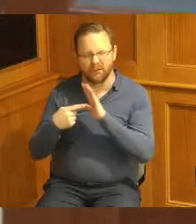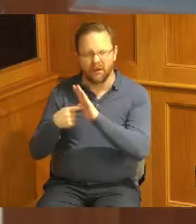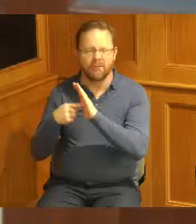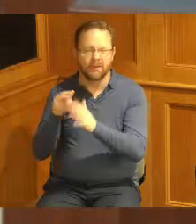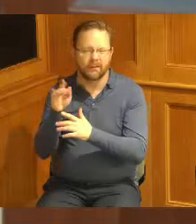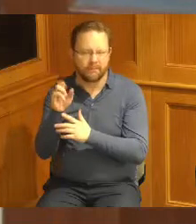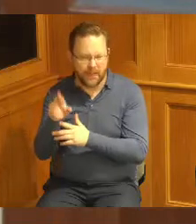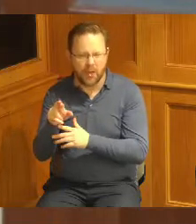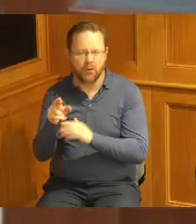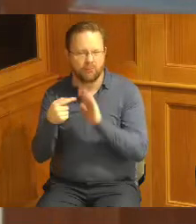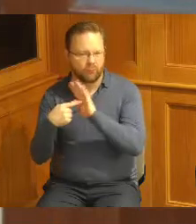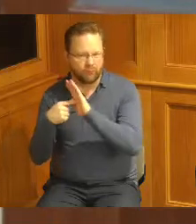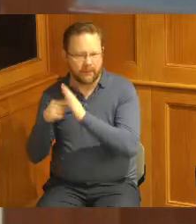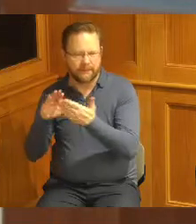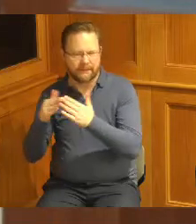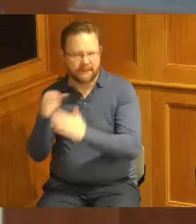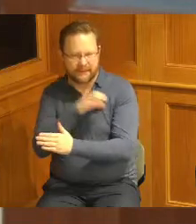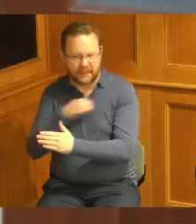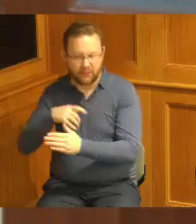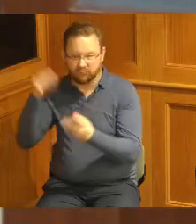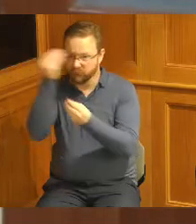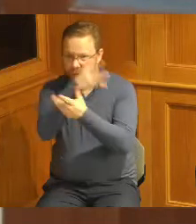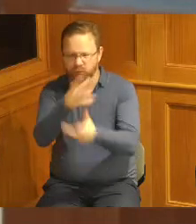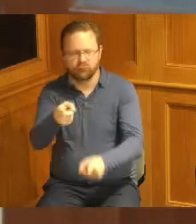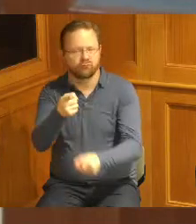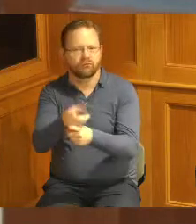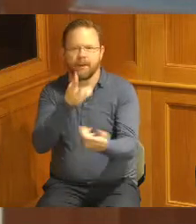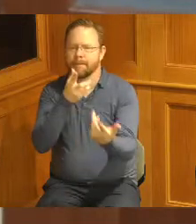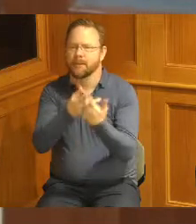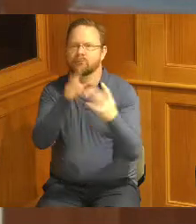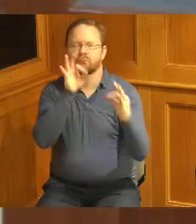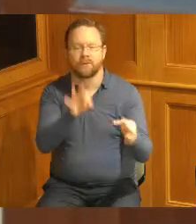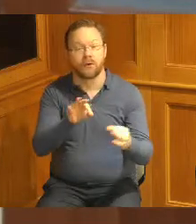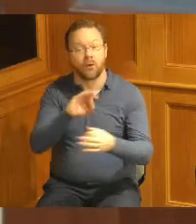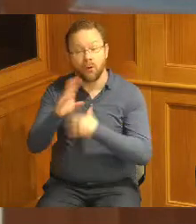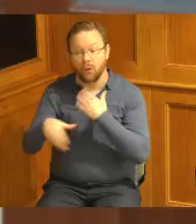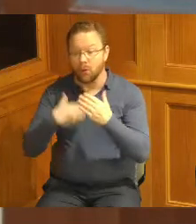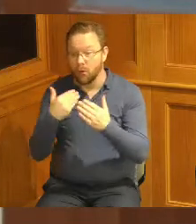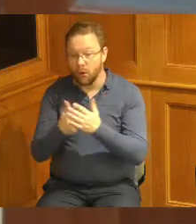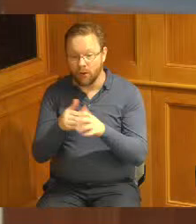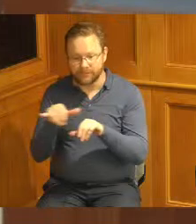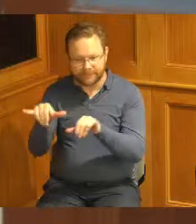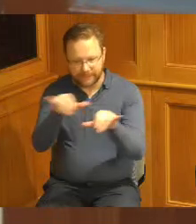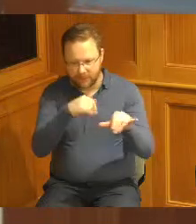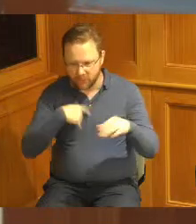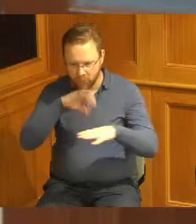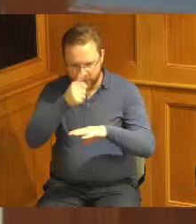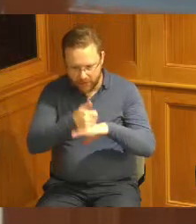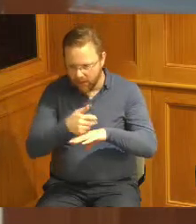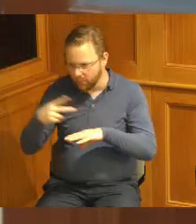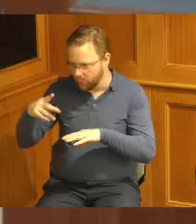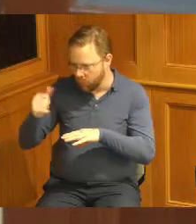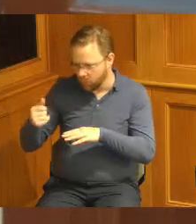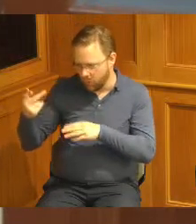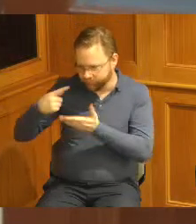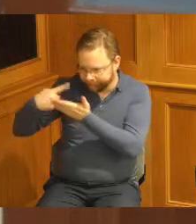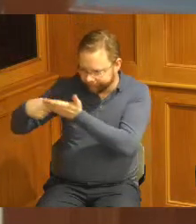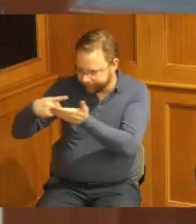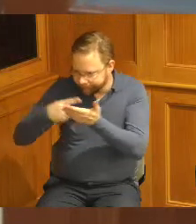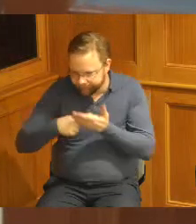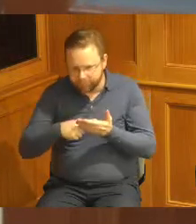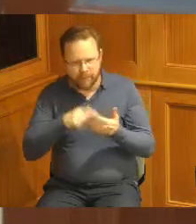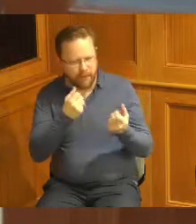is the right match. It meets all the benchmarks that we laid out with the Port Authority in terms of jobs and